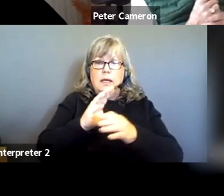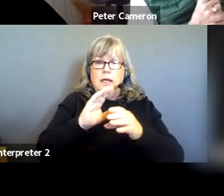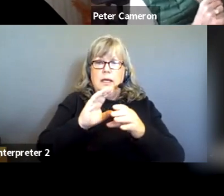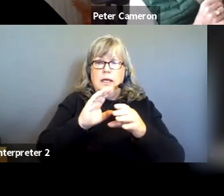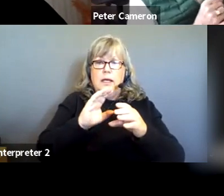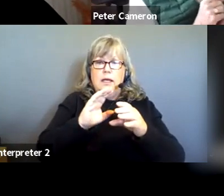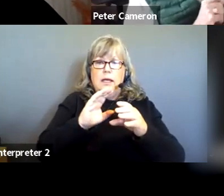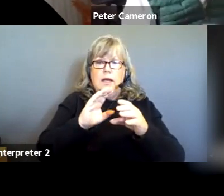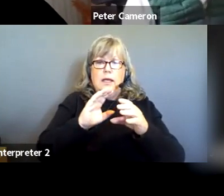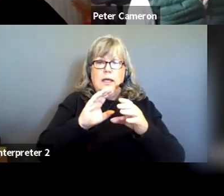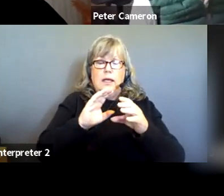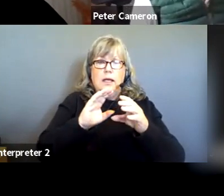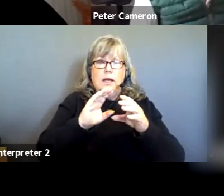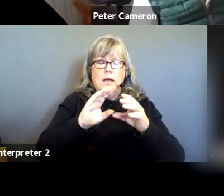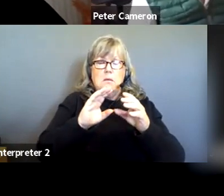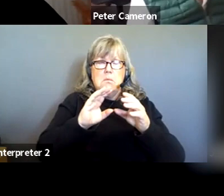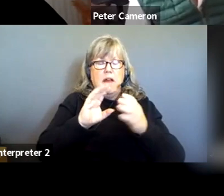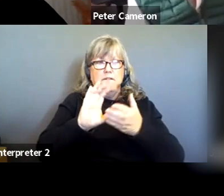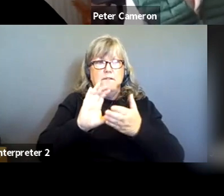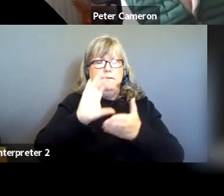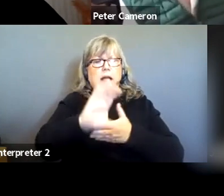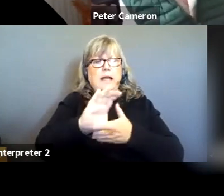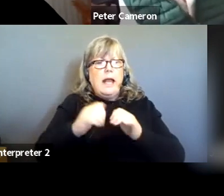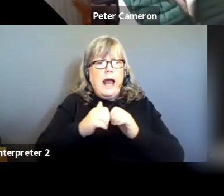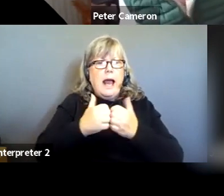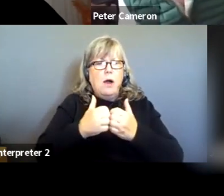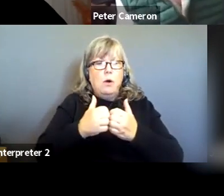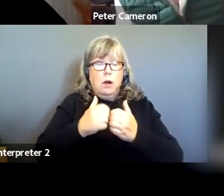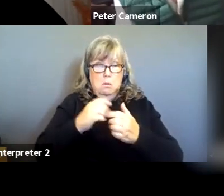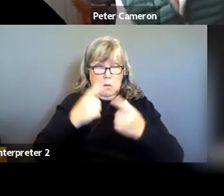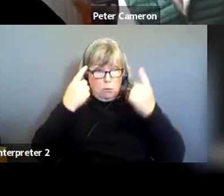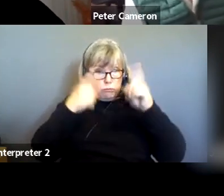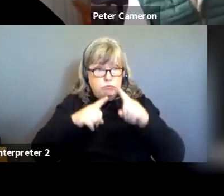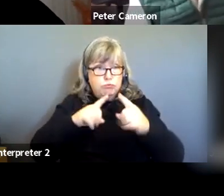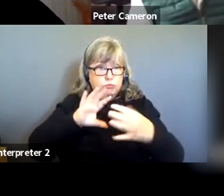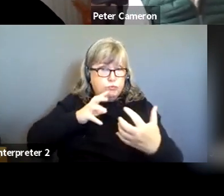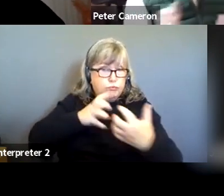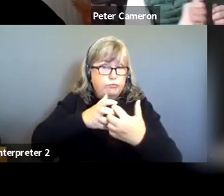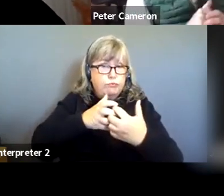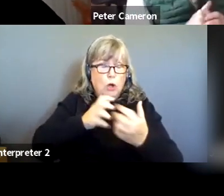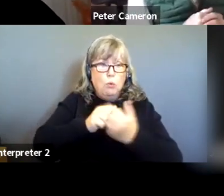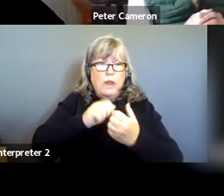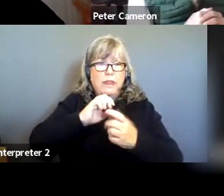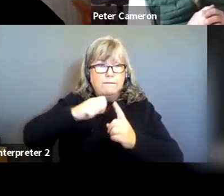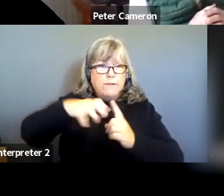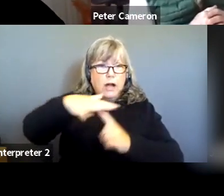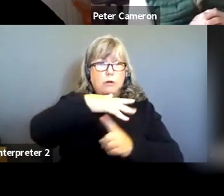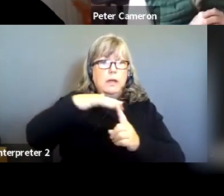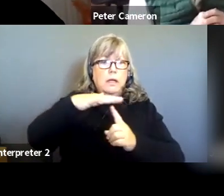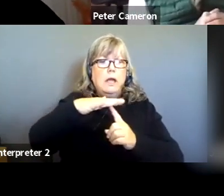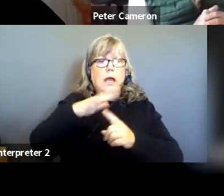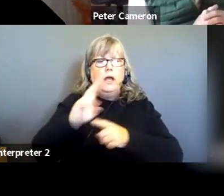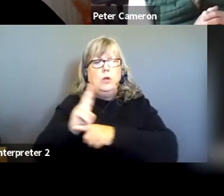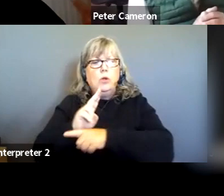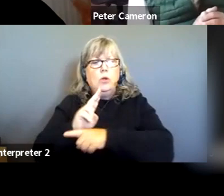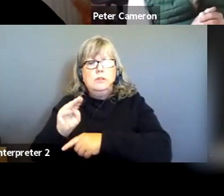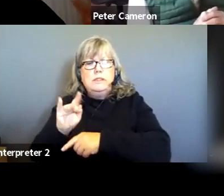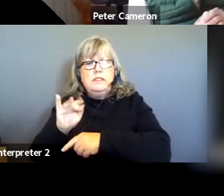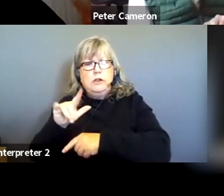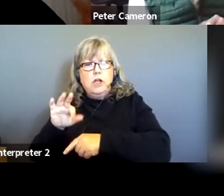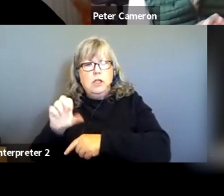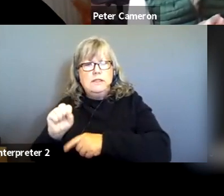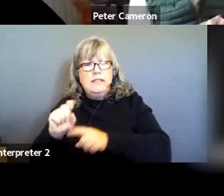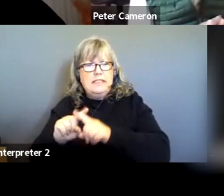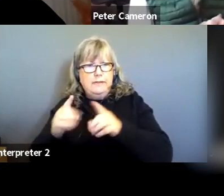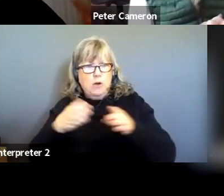funding those initiatives, particularly if they're environmentally friendly and using materials in a different fashion. Is this